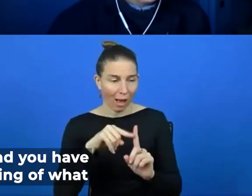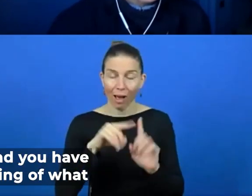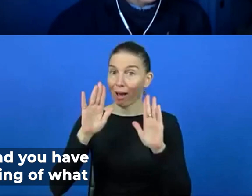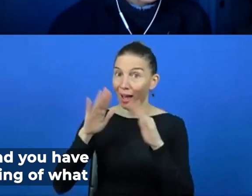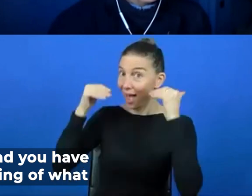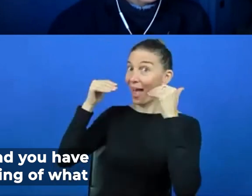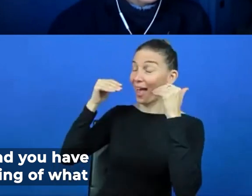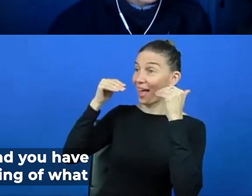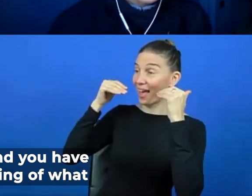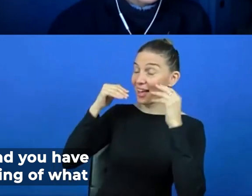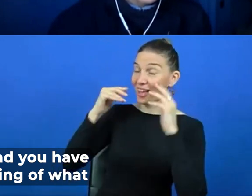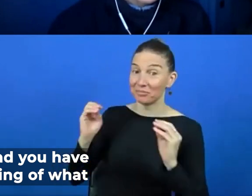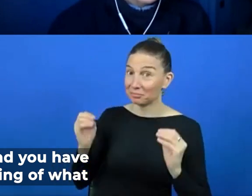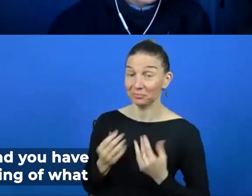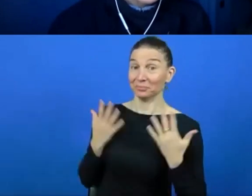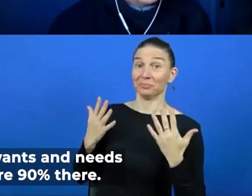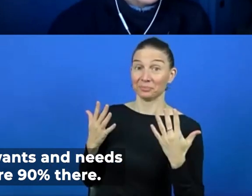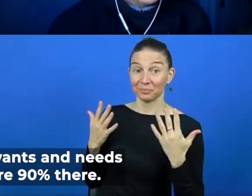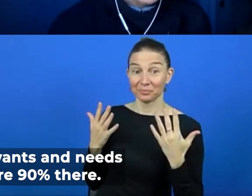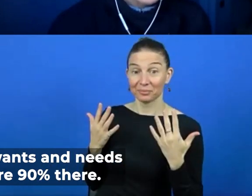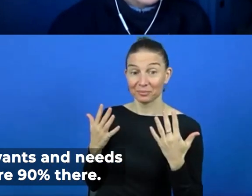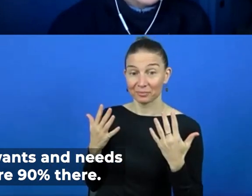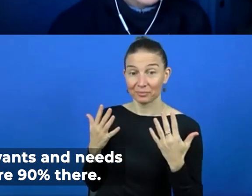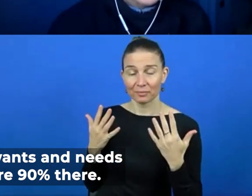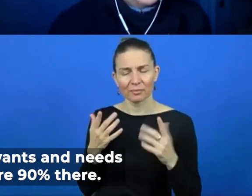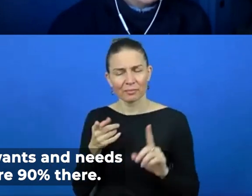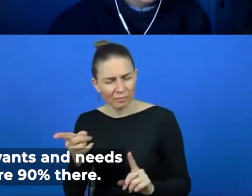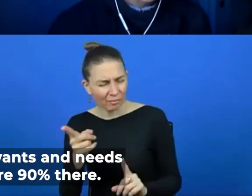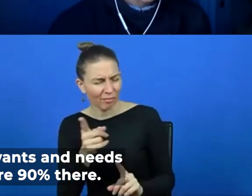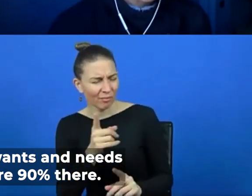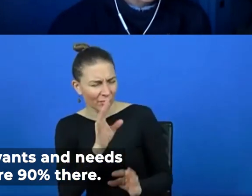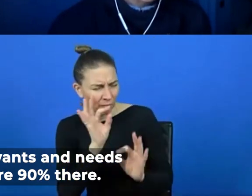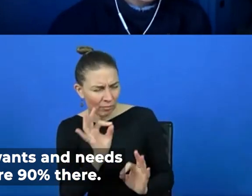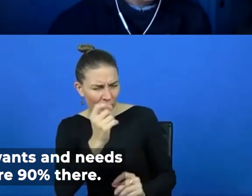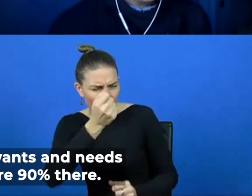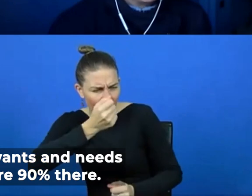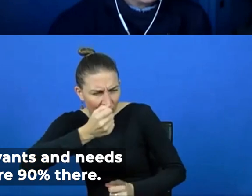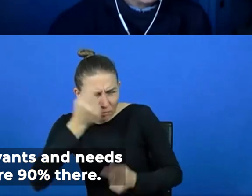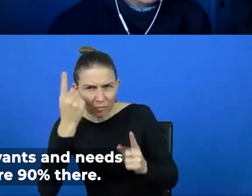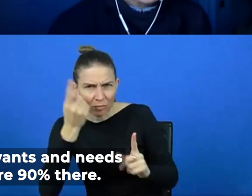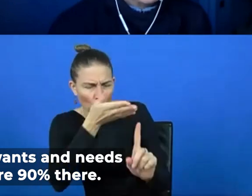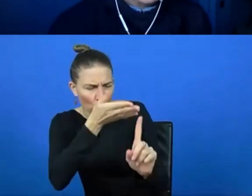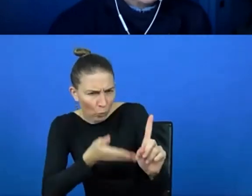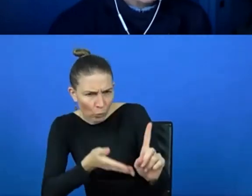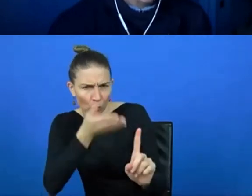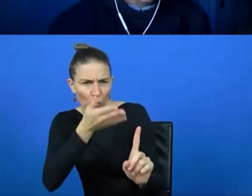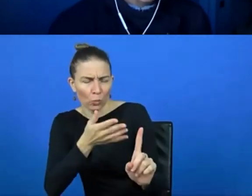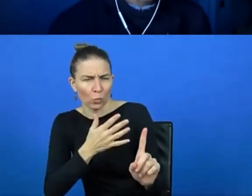frankly, and you have an understanding of what those customers' wants and needs are, frankly, you're 90% there.